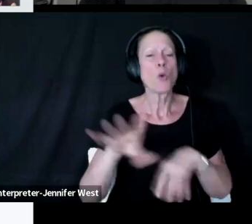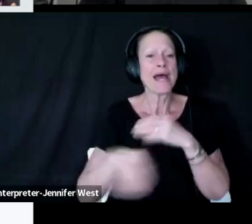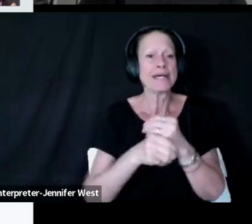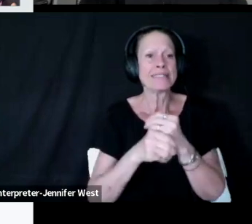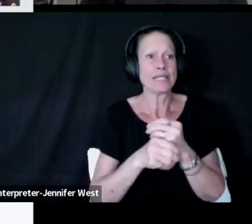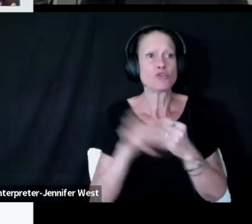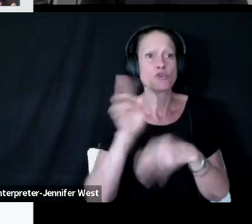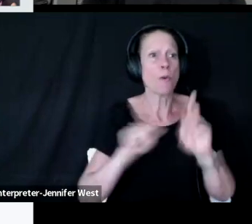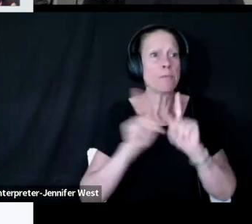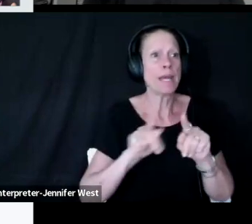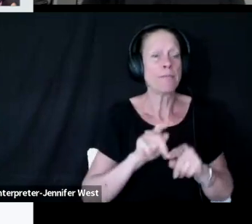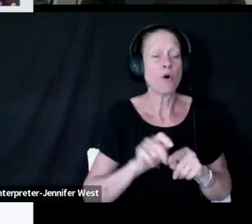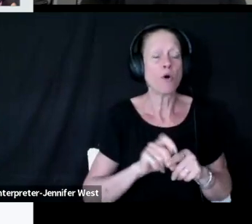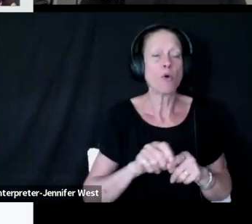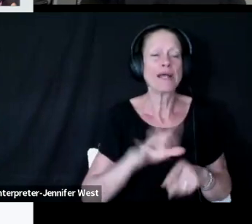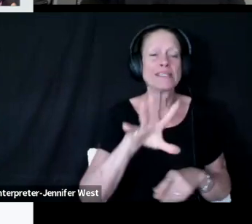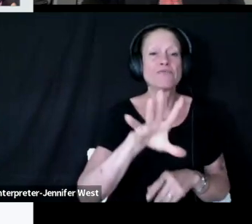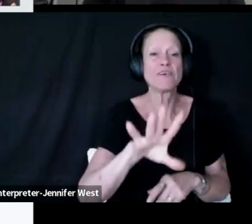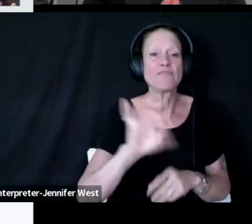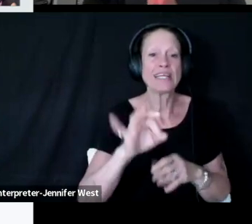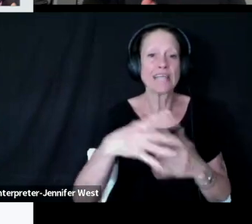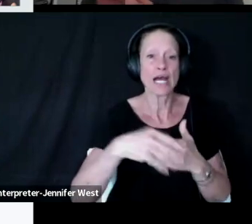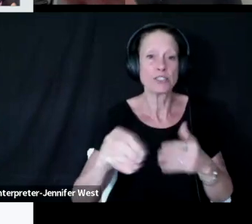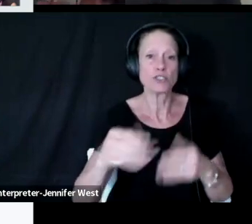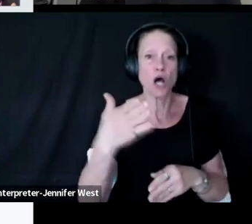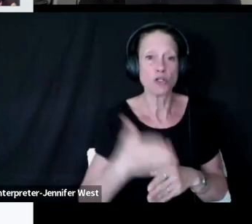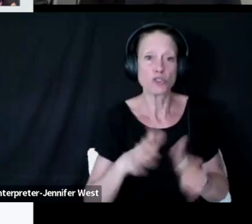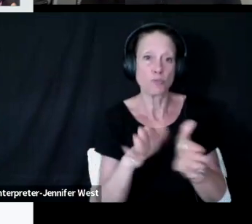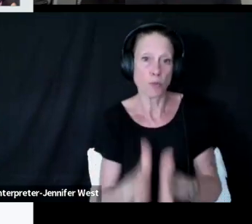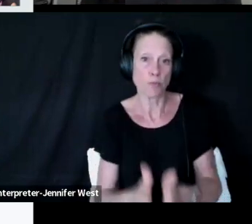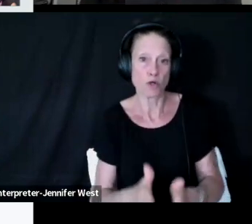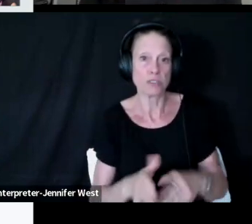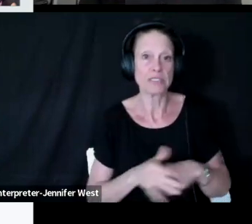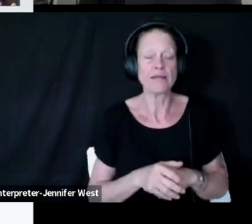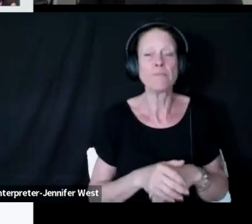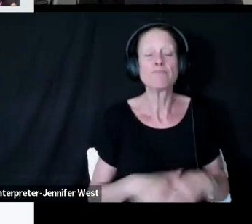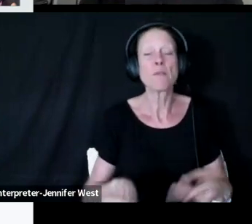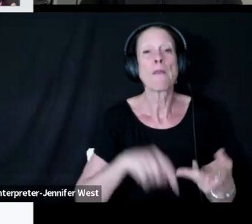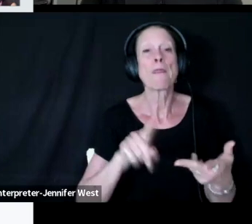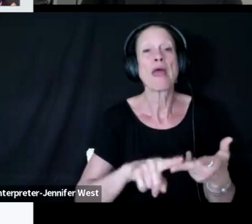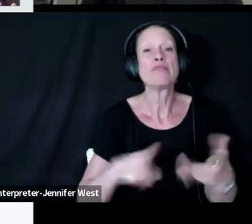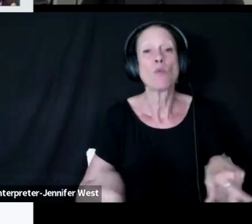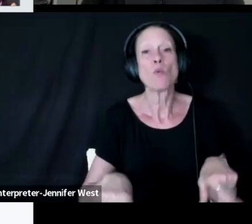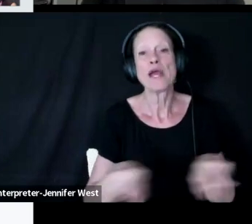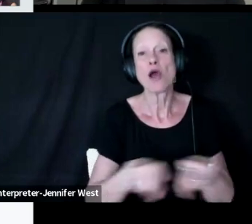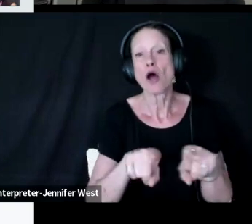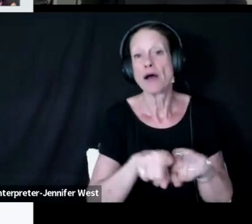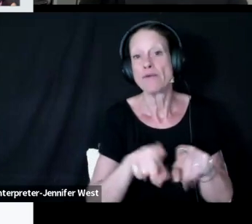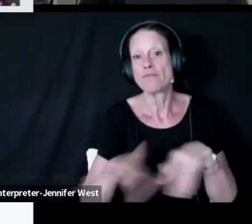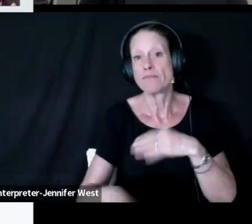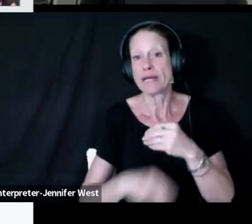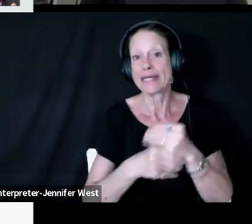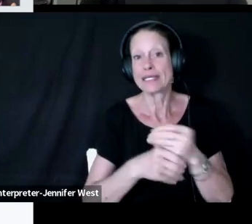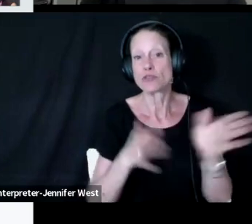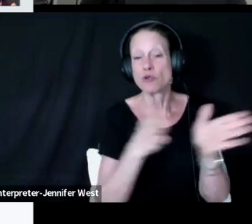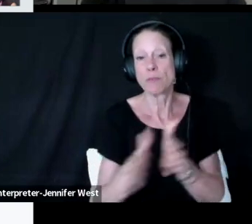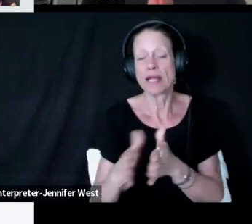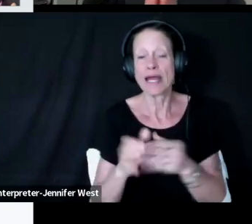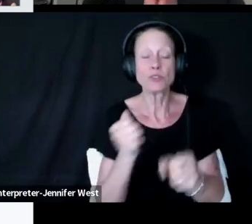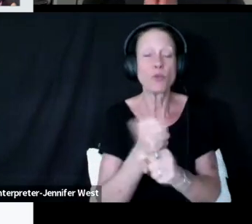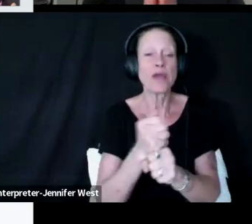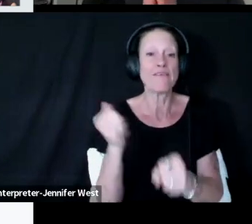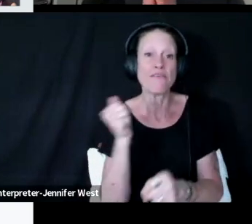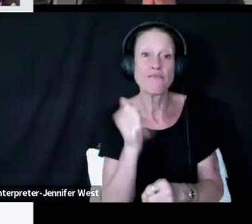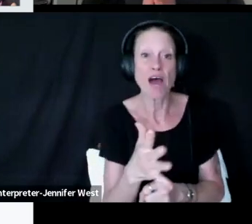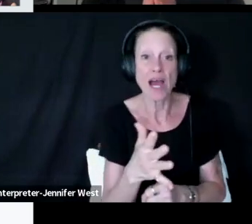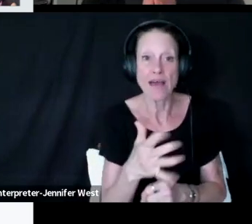And then we do have some additional plans, meaning we have a 5-year plan.